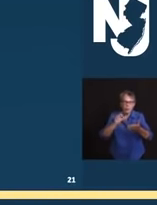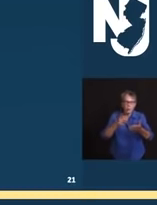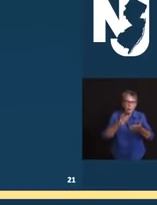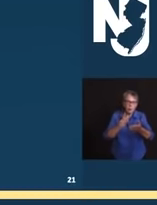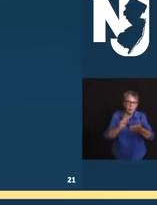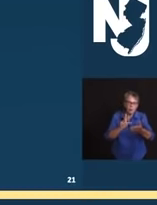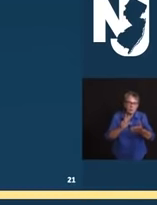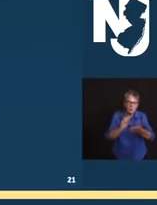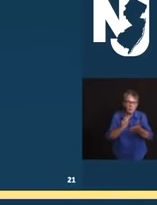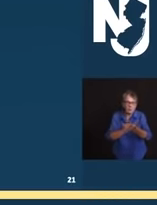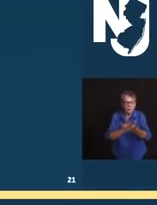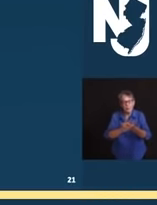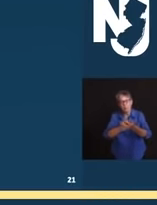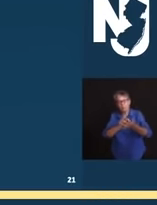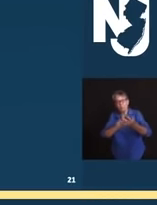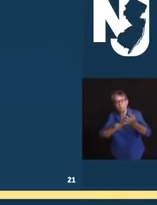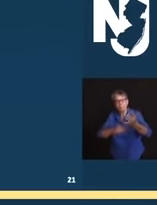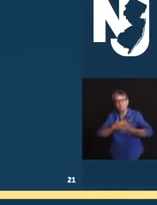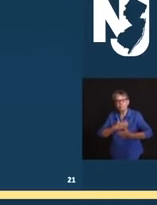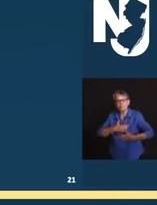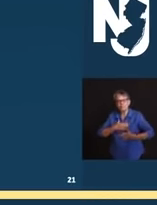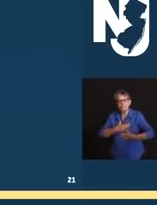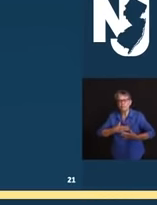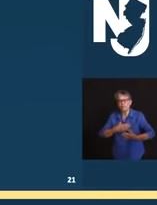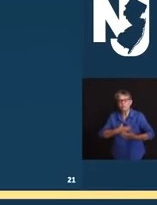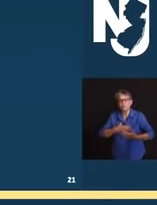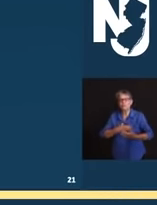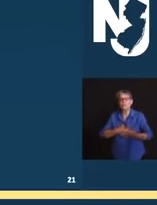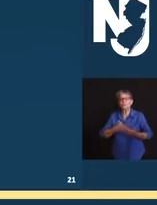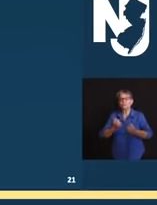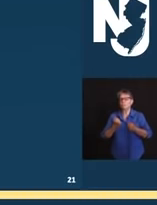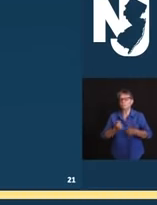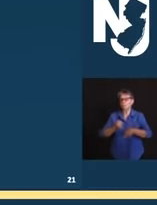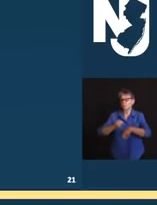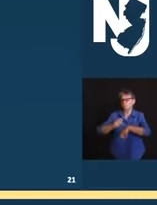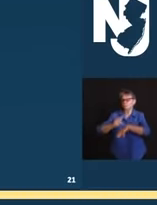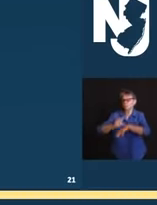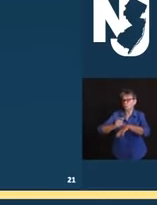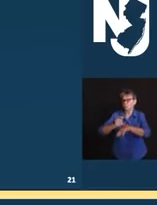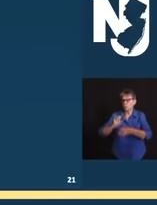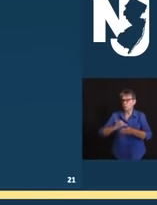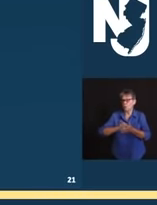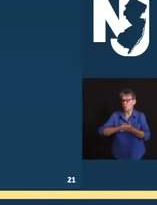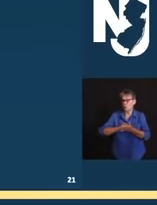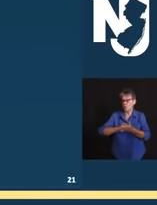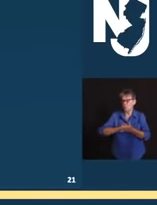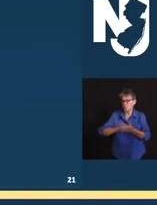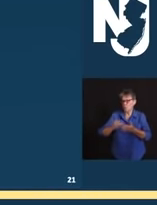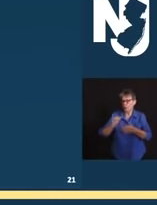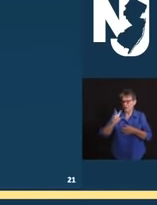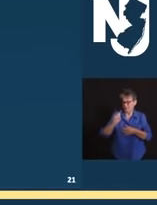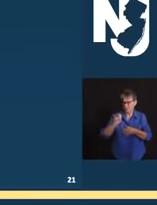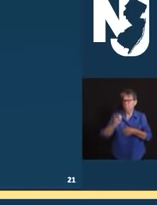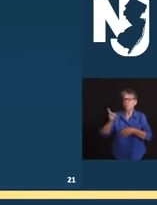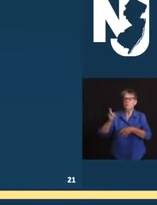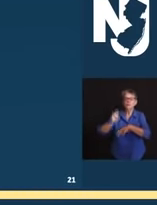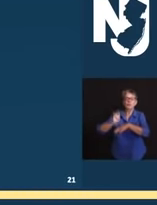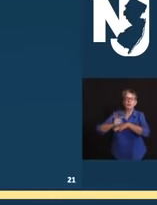New York Avenue Church of God, an usher, and to the surprise of no one, a member of the church basketball